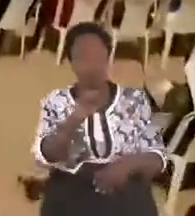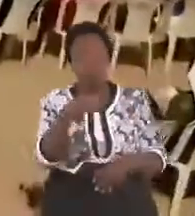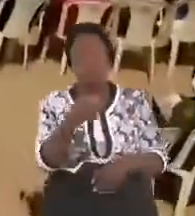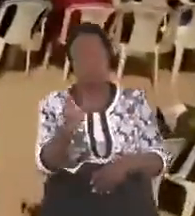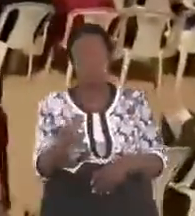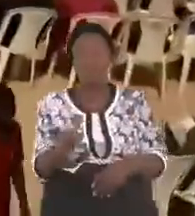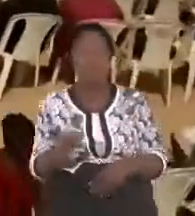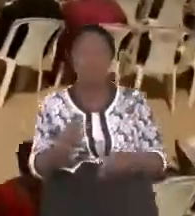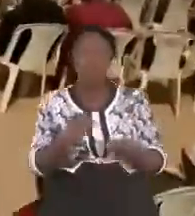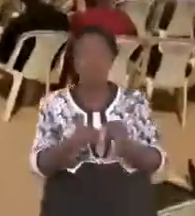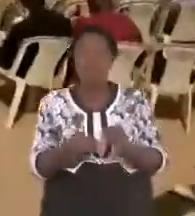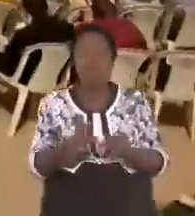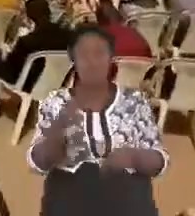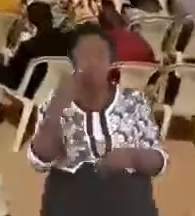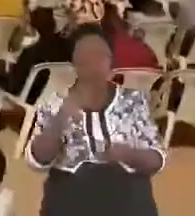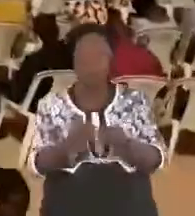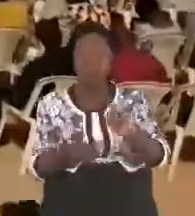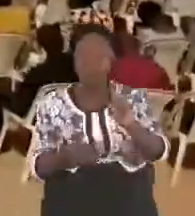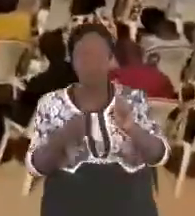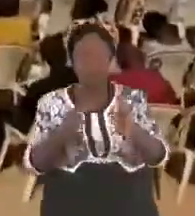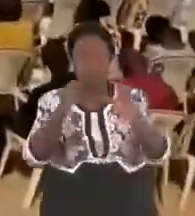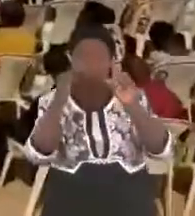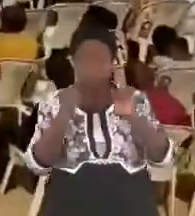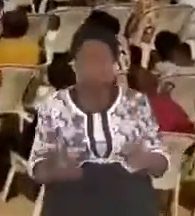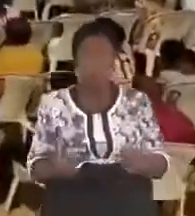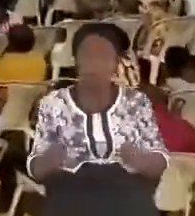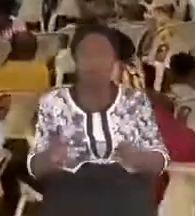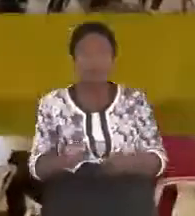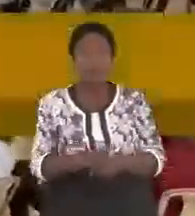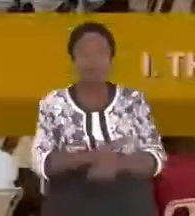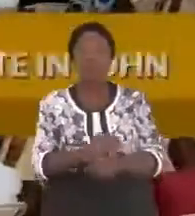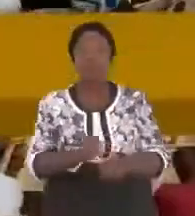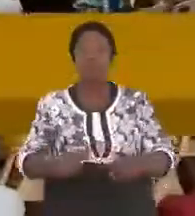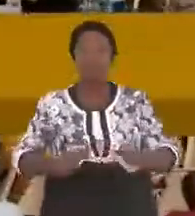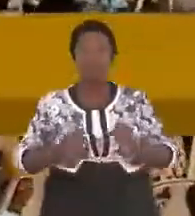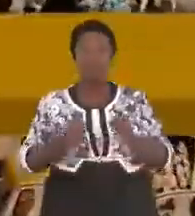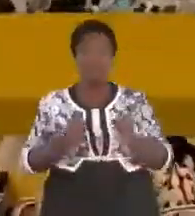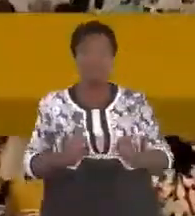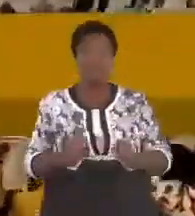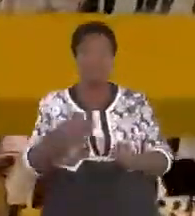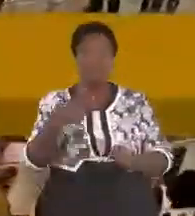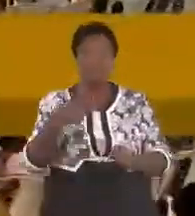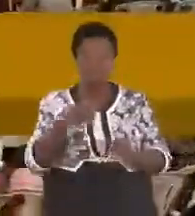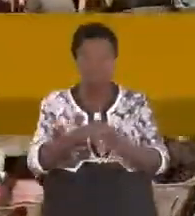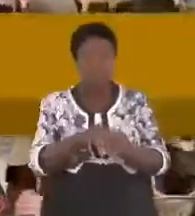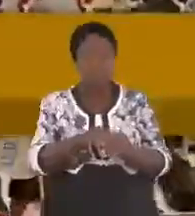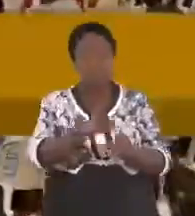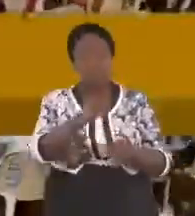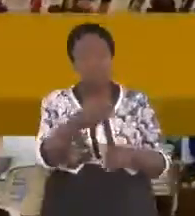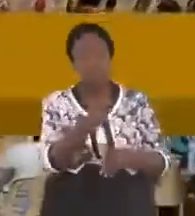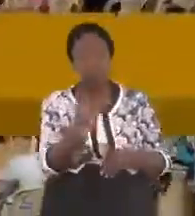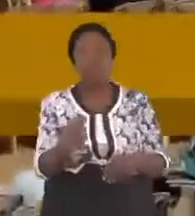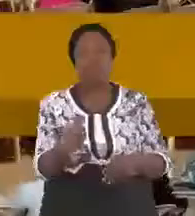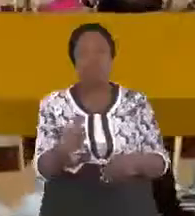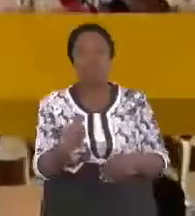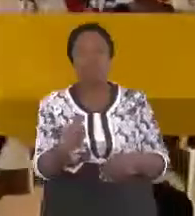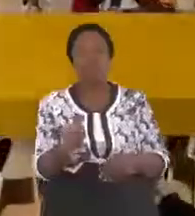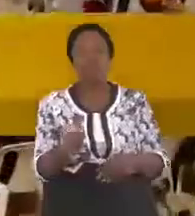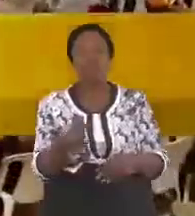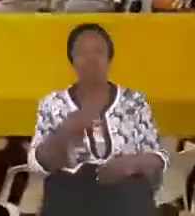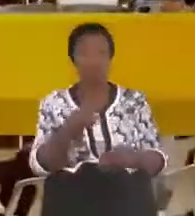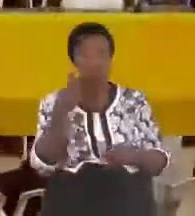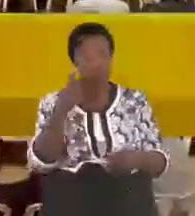the powerful dynamite in John. Already we have read Luke chapter 1,